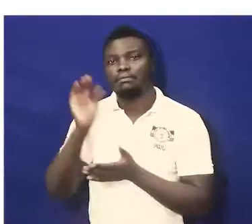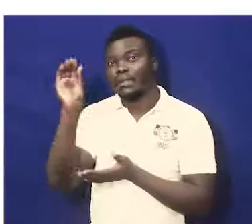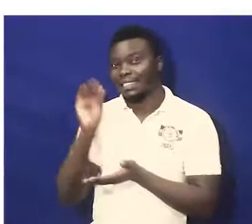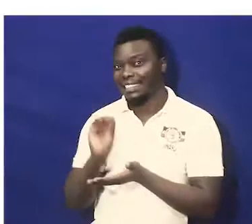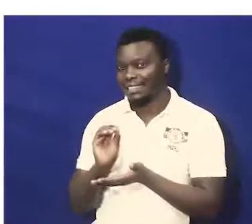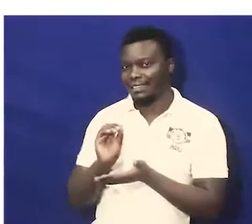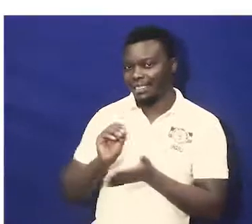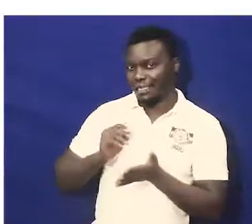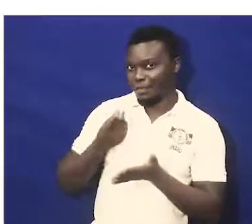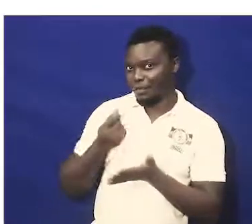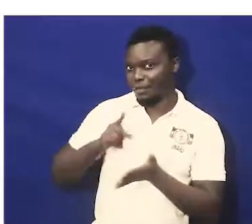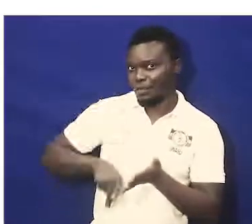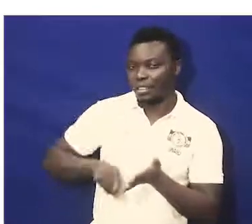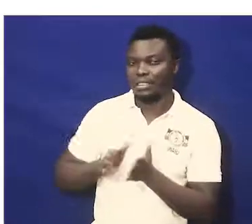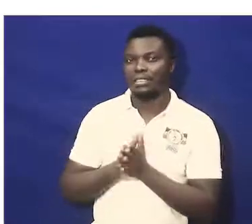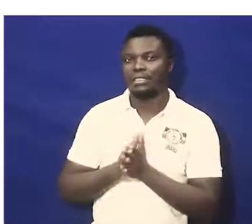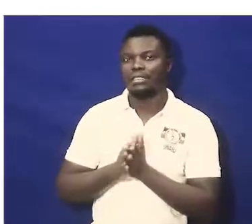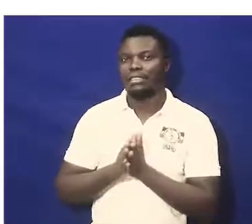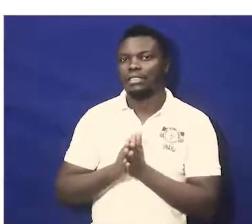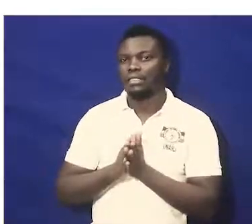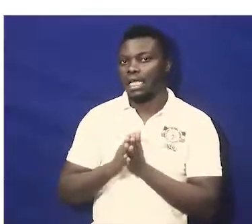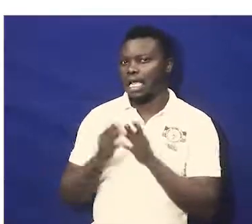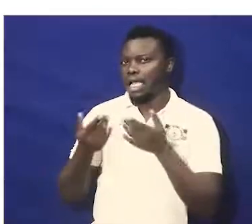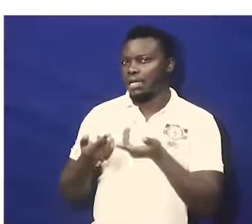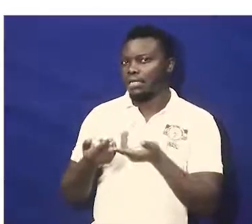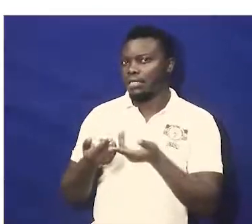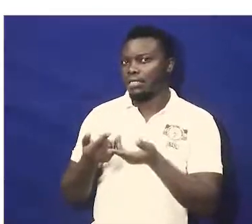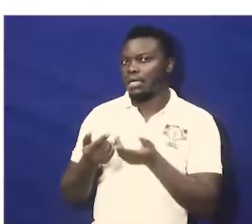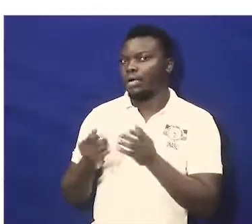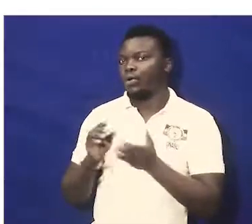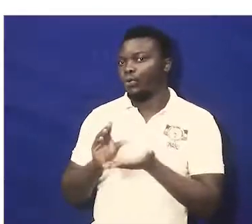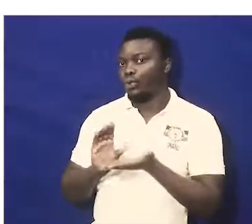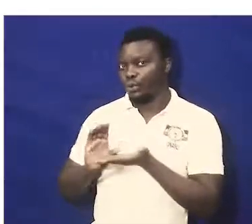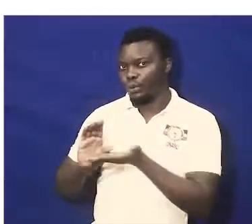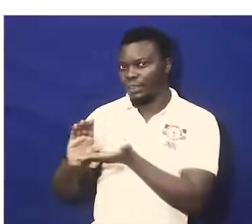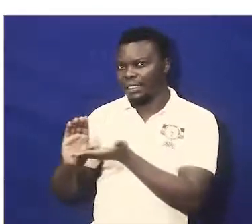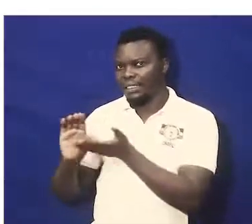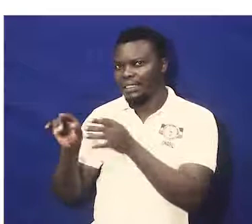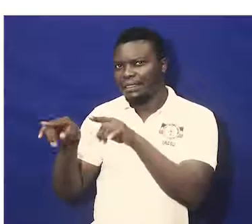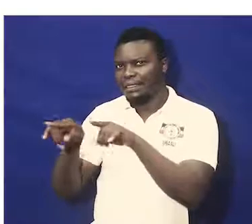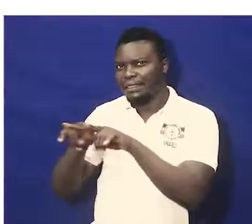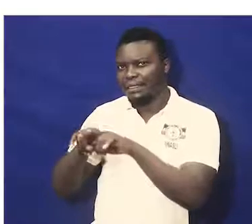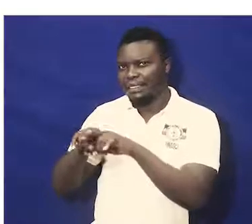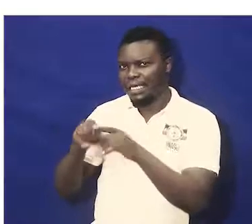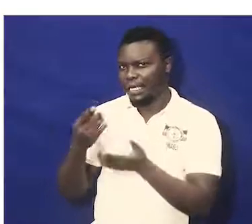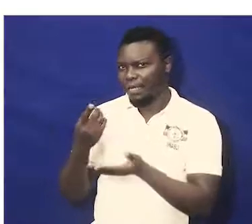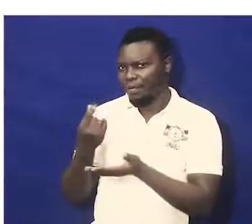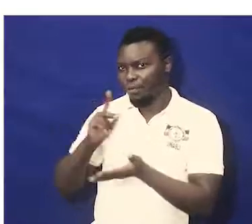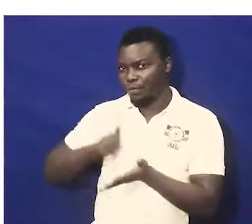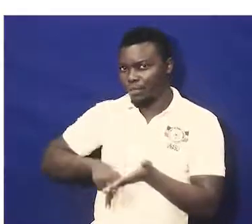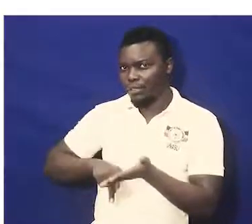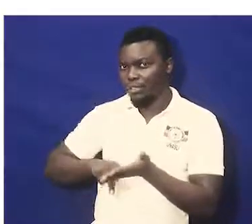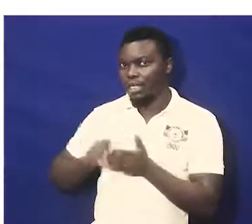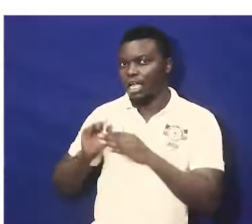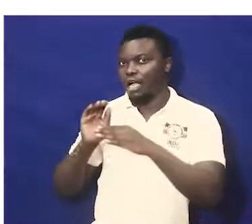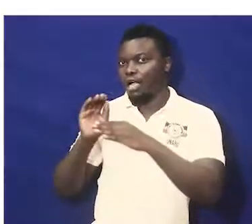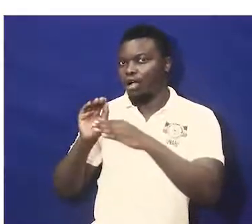profit is equal to the profit over cost